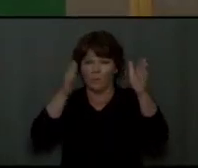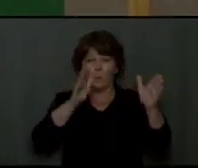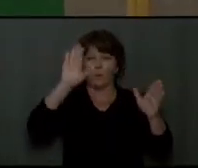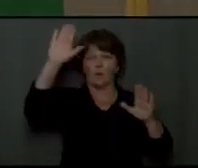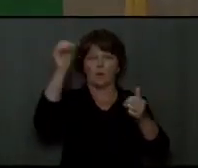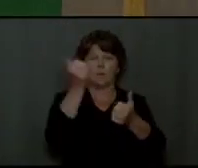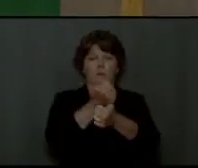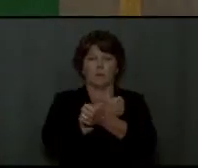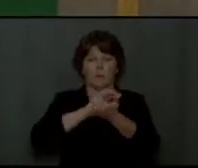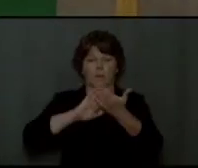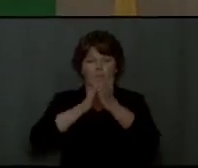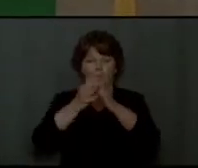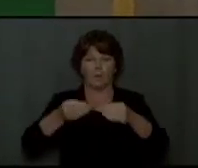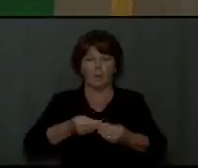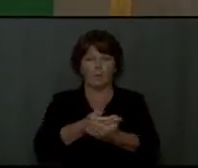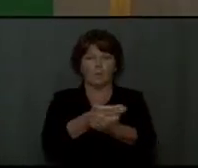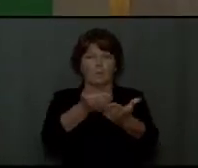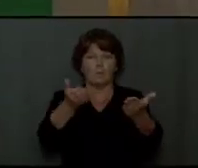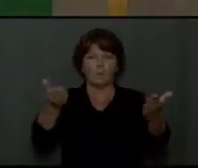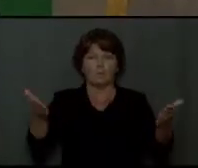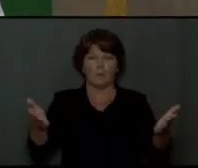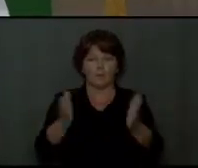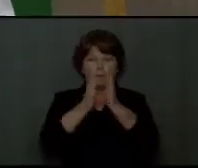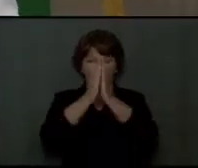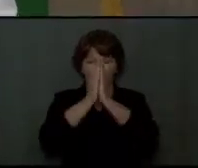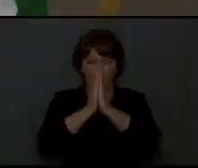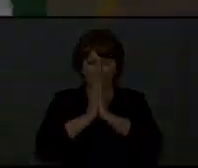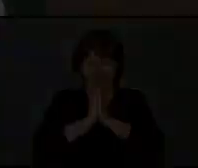His favor and give you His peace. Amen.